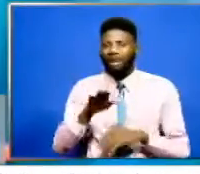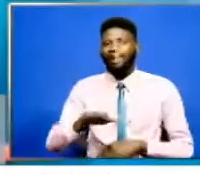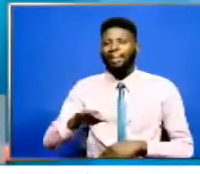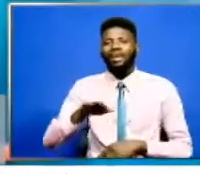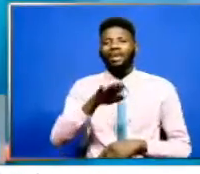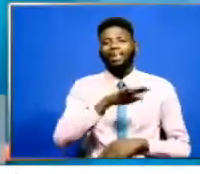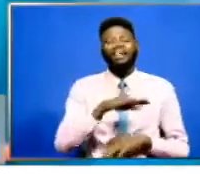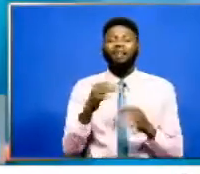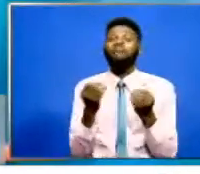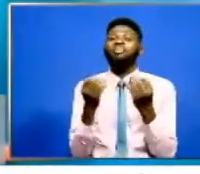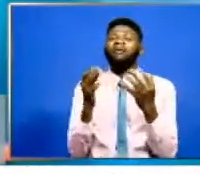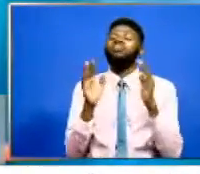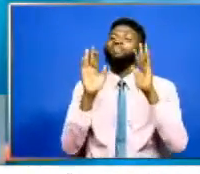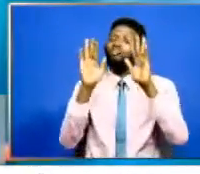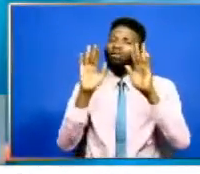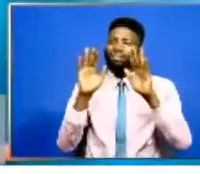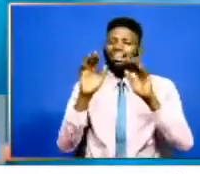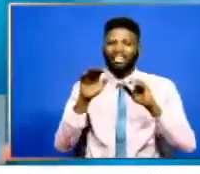areas.